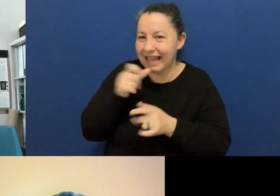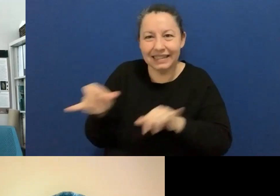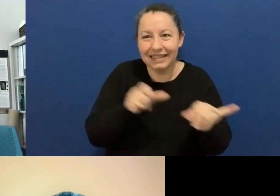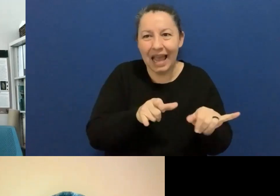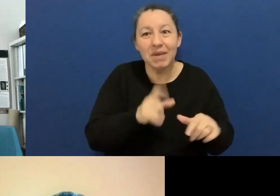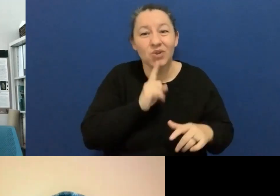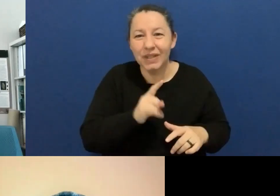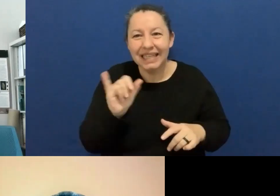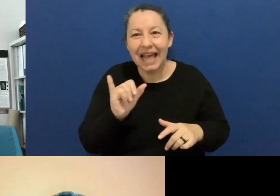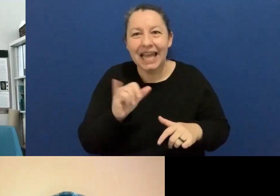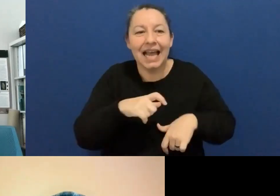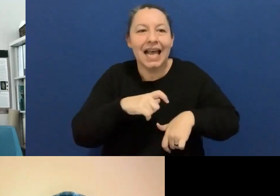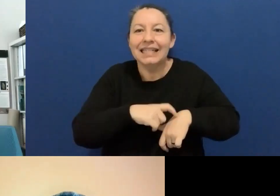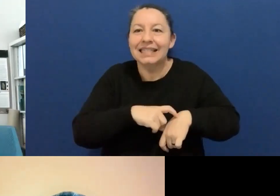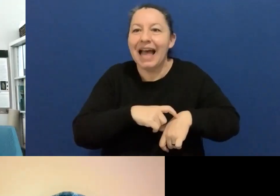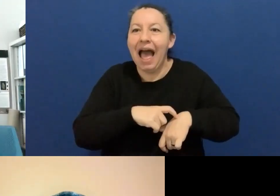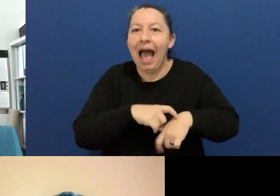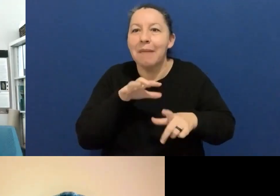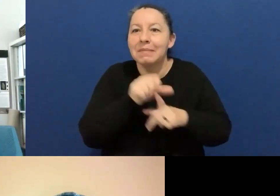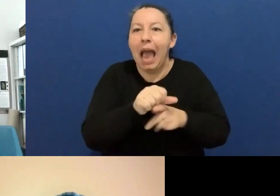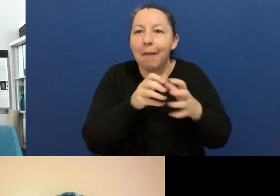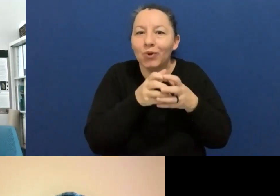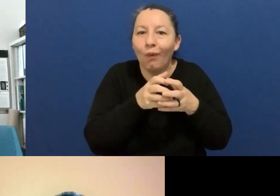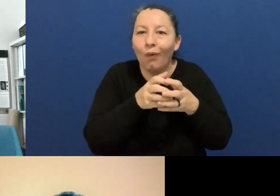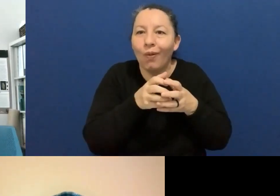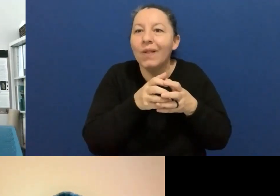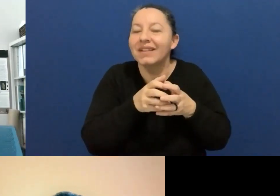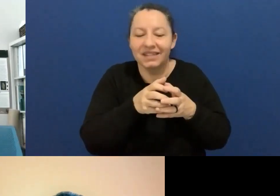people have never visited or gotten to see.